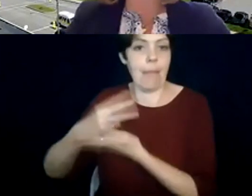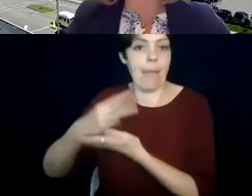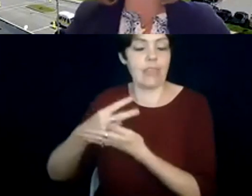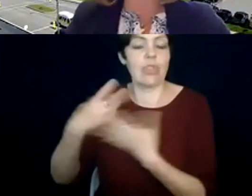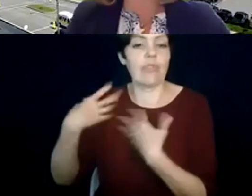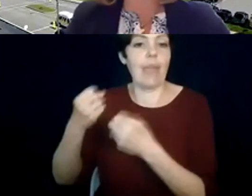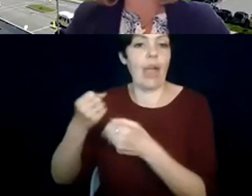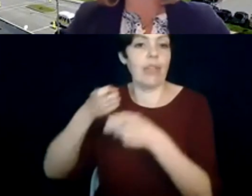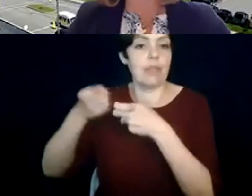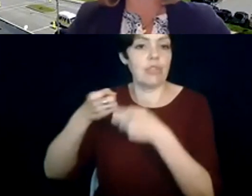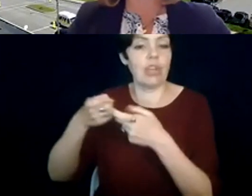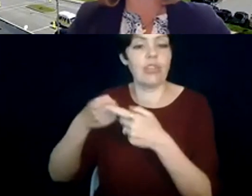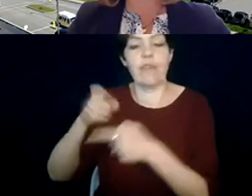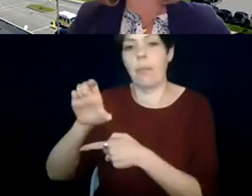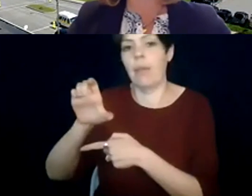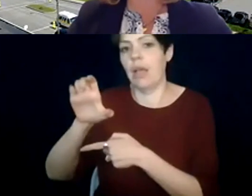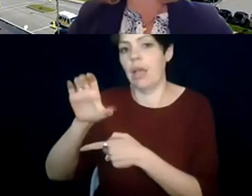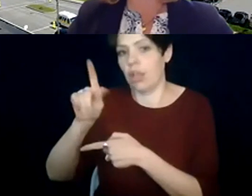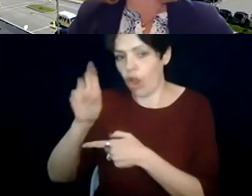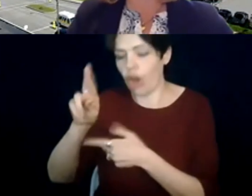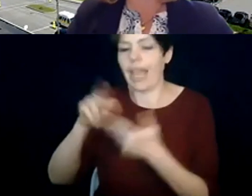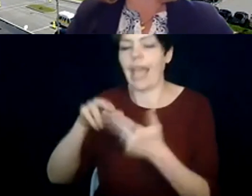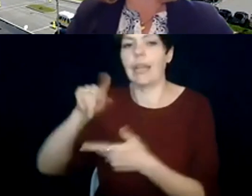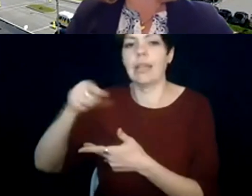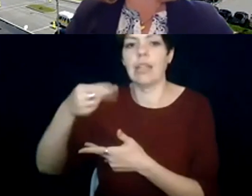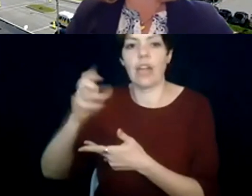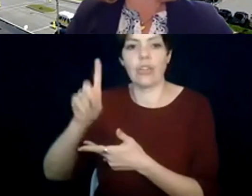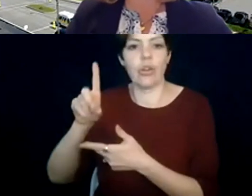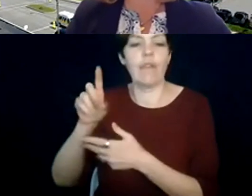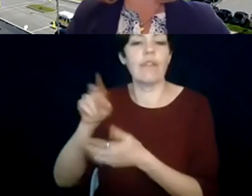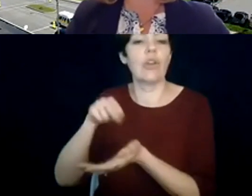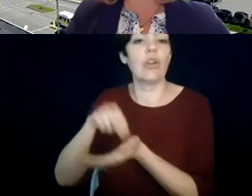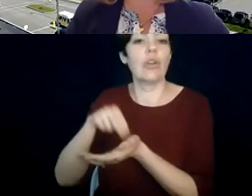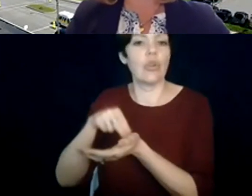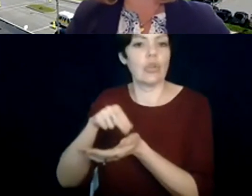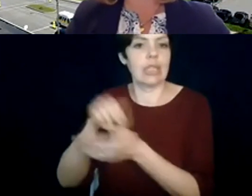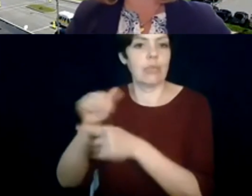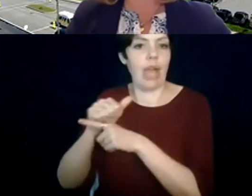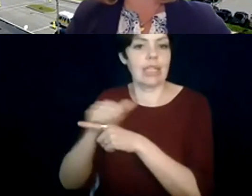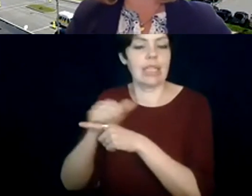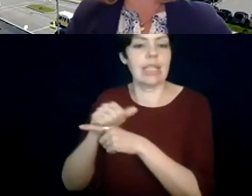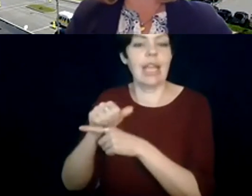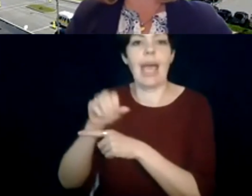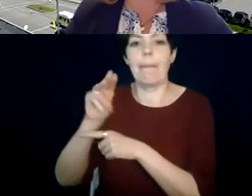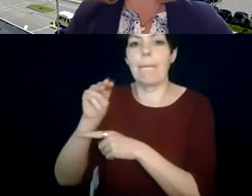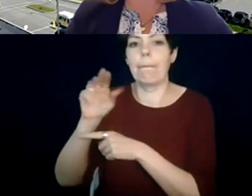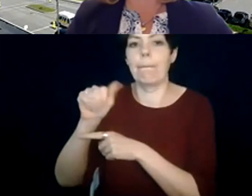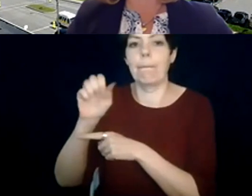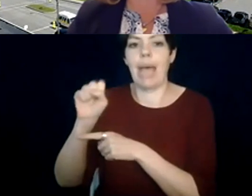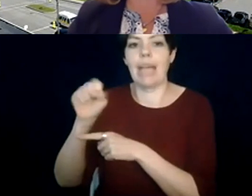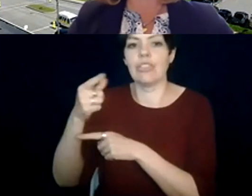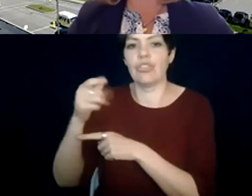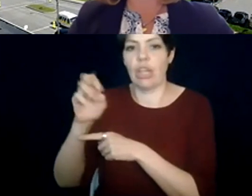at Clark University, and a Doctor of Nursing practice at the Massachusetts General Hospital Institute of Health Professions. She